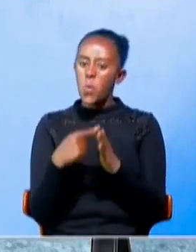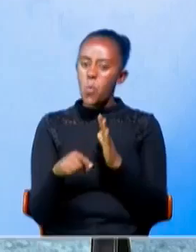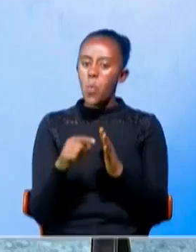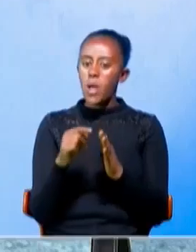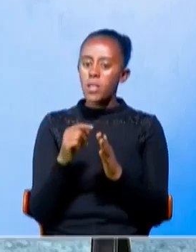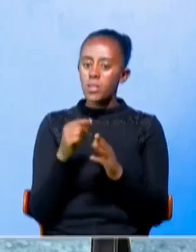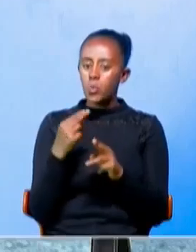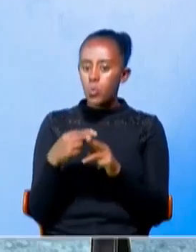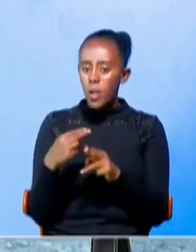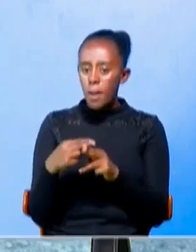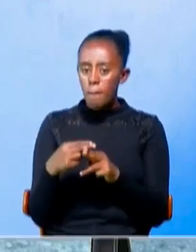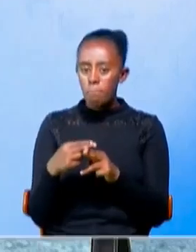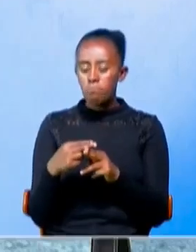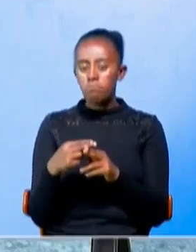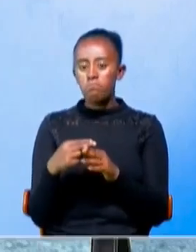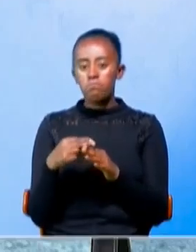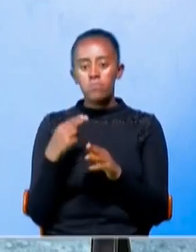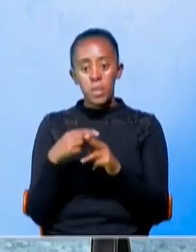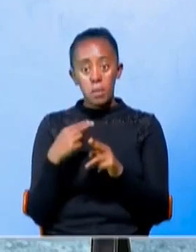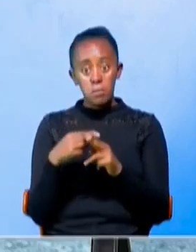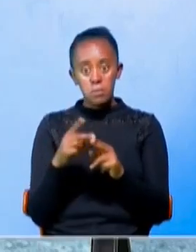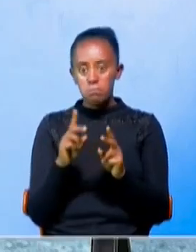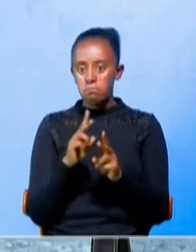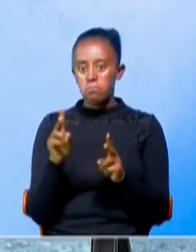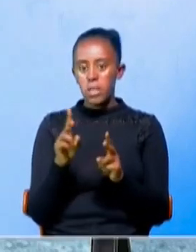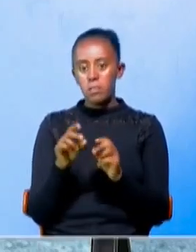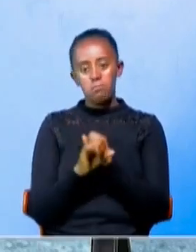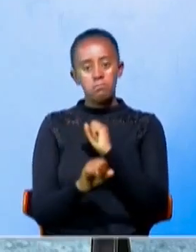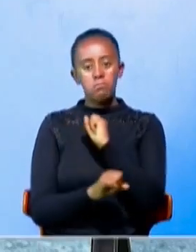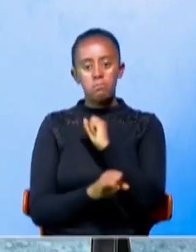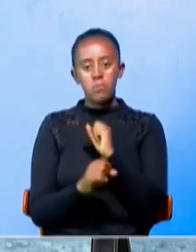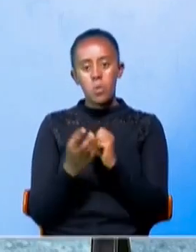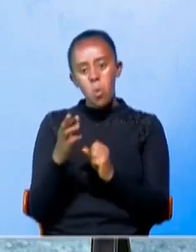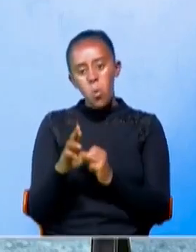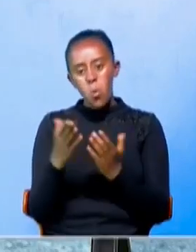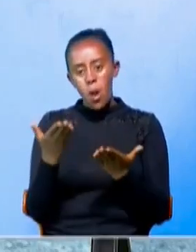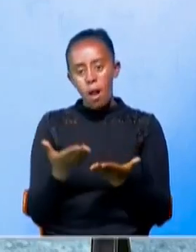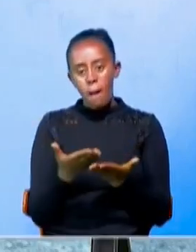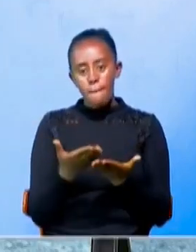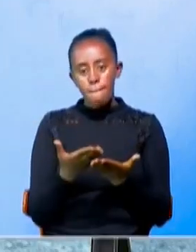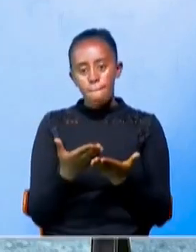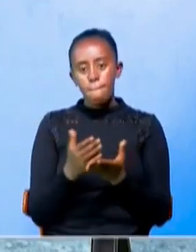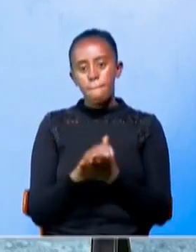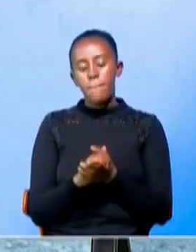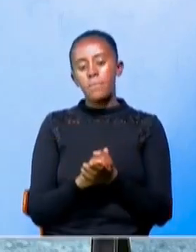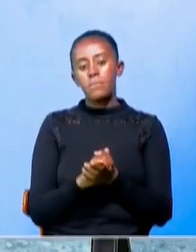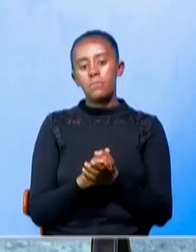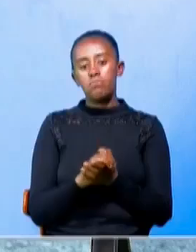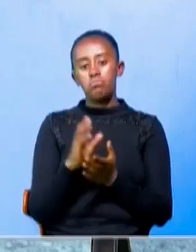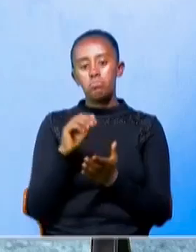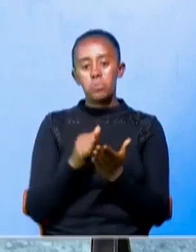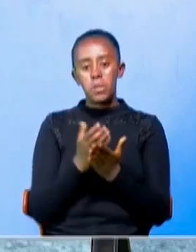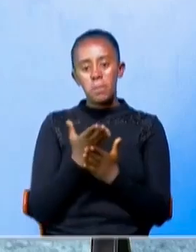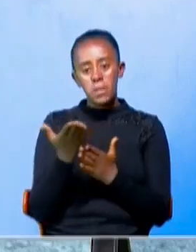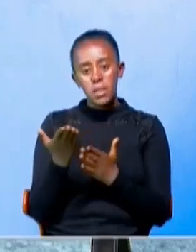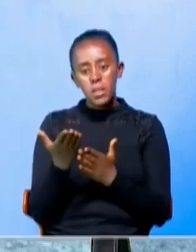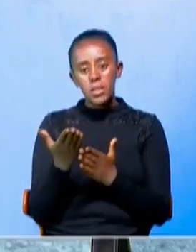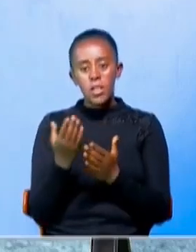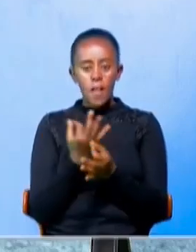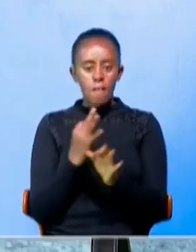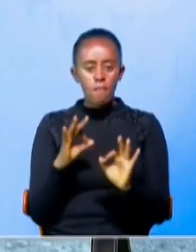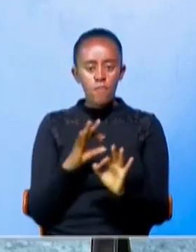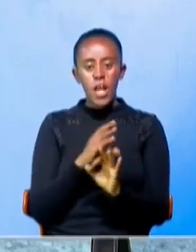name? Asking his name is a basic one. Or you are welcome to ask him something that makes him free